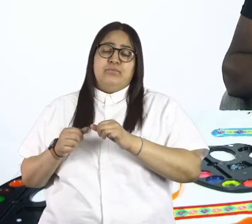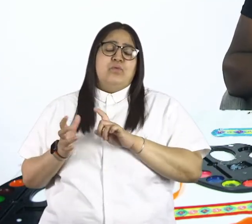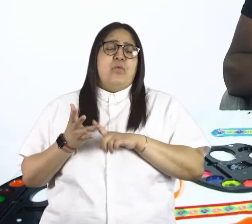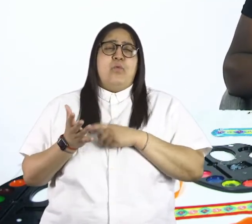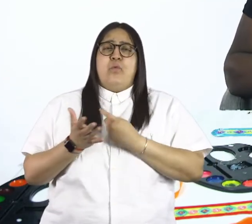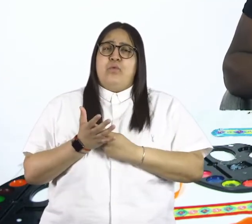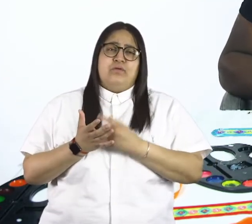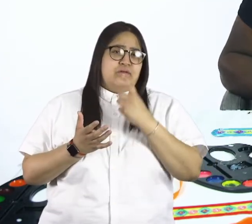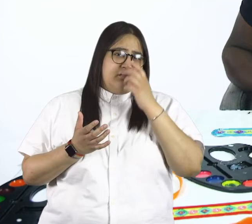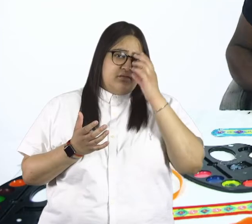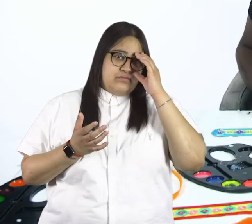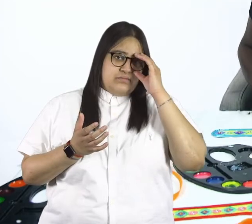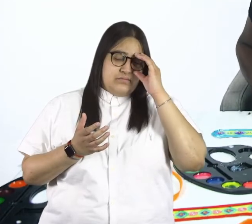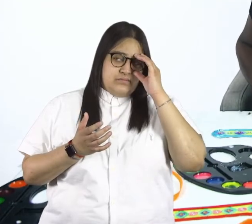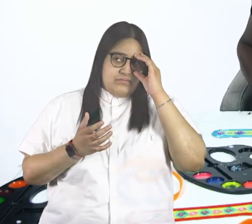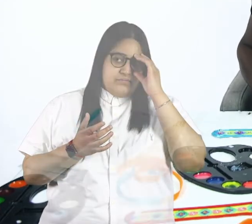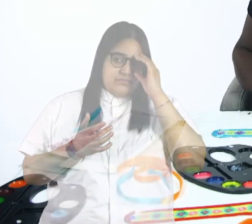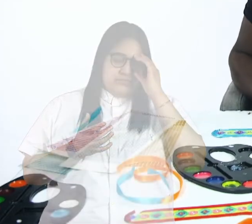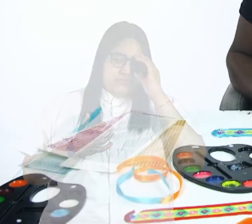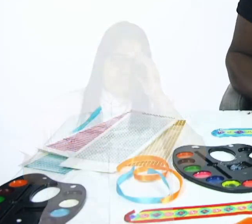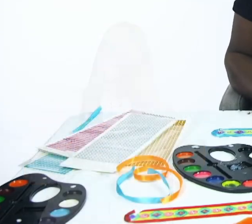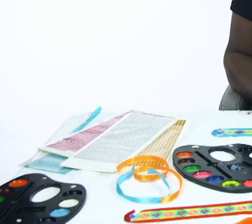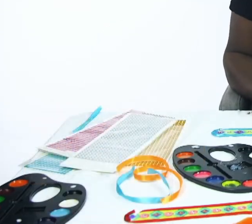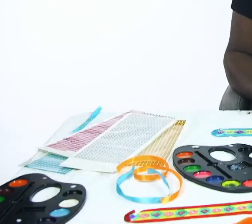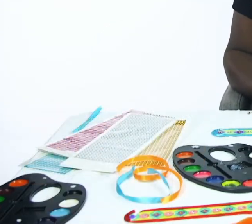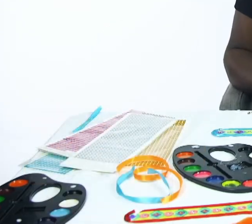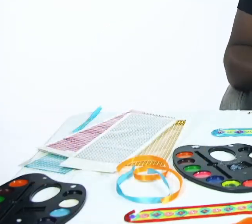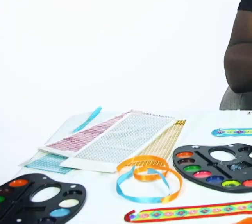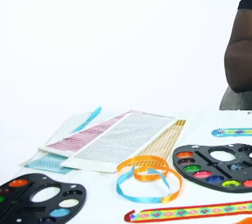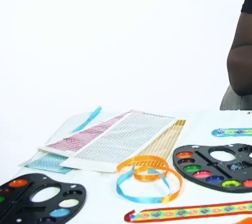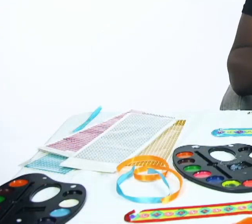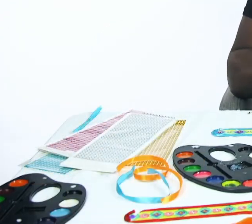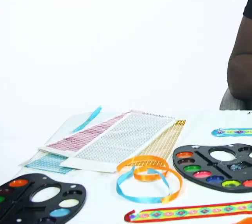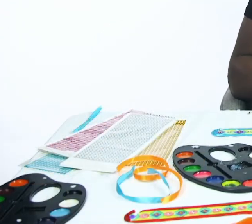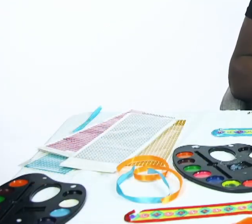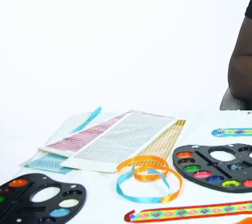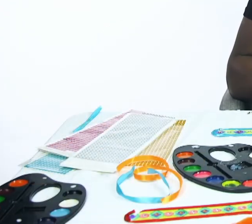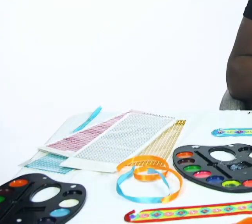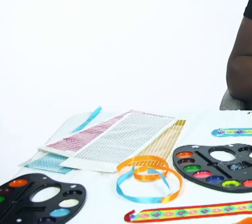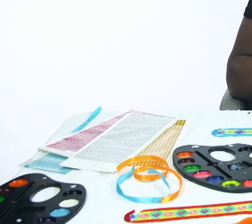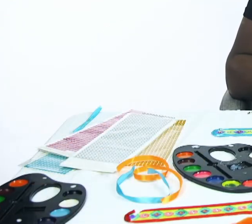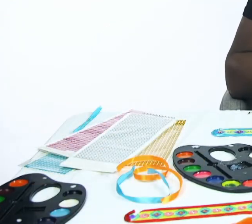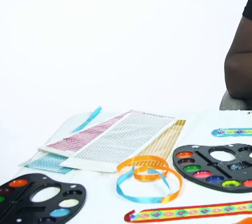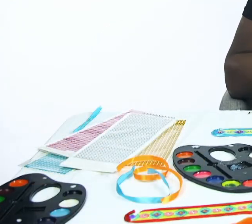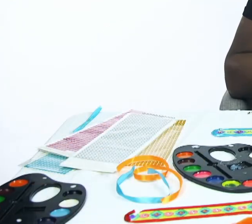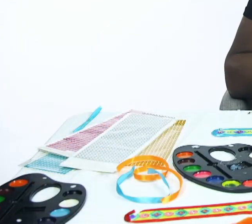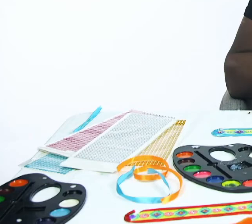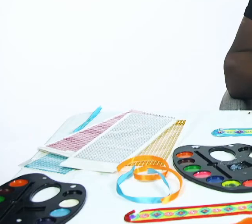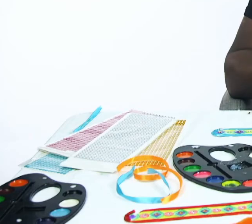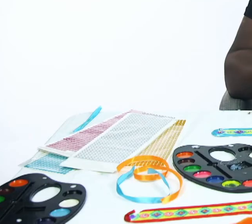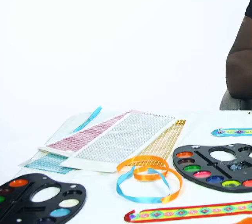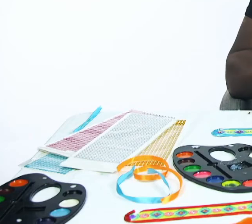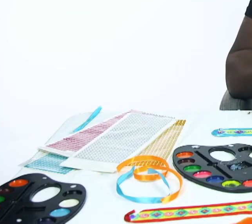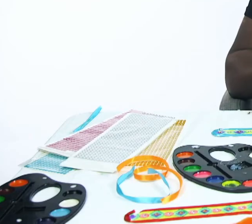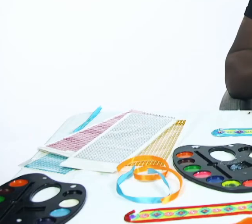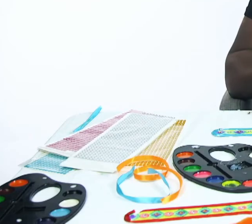next step, which would be the application of the 4 pieces, because you're applying glue to that as well.